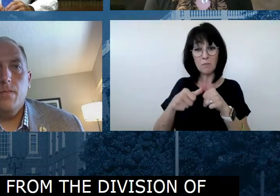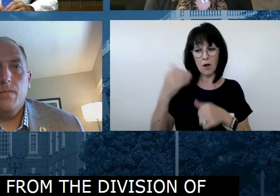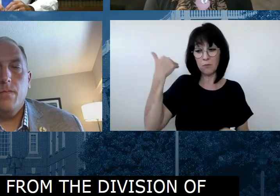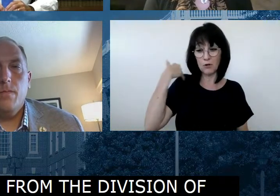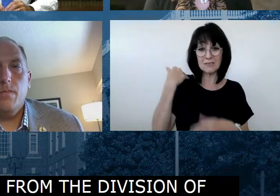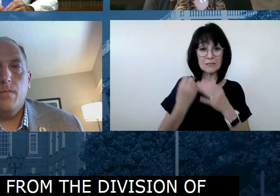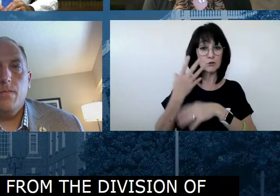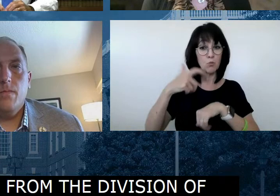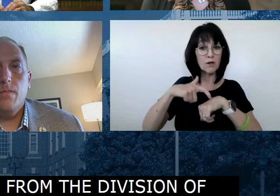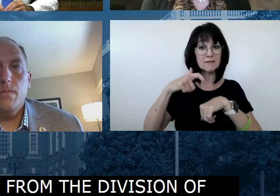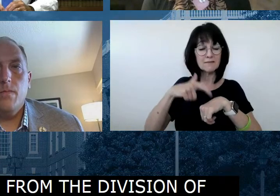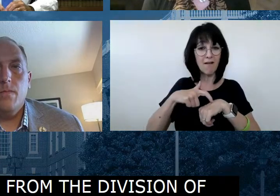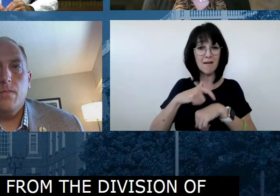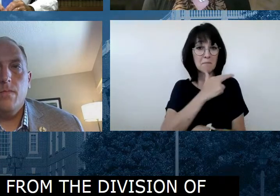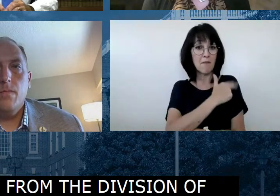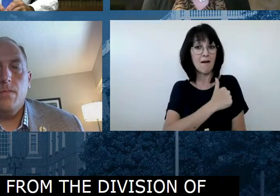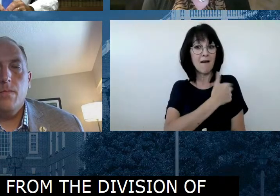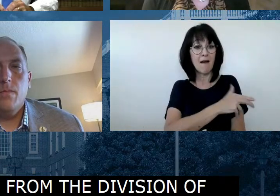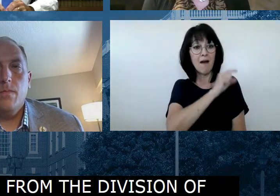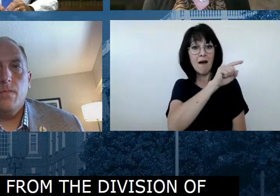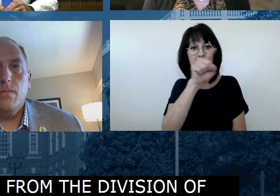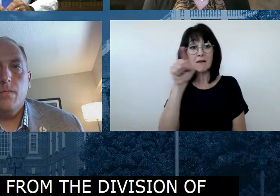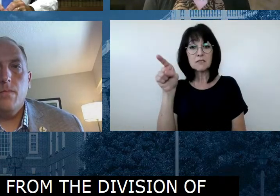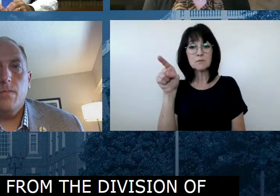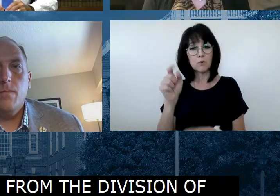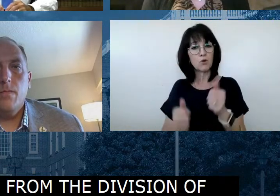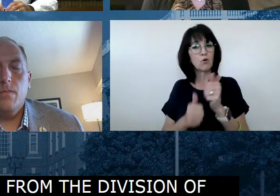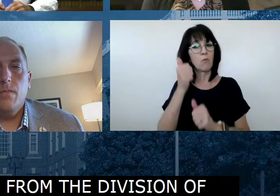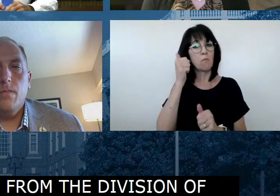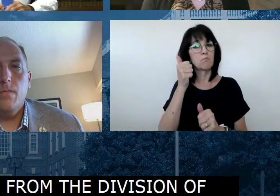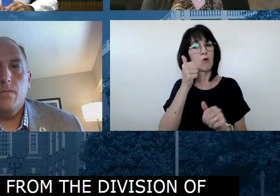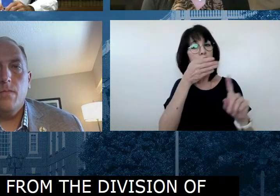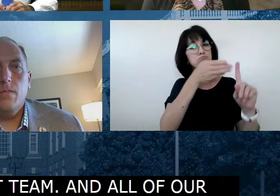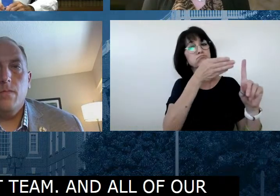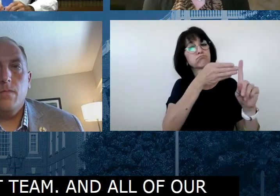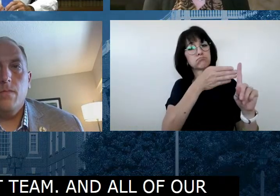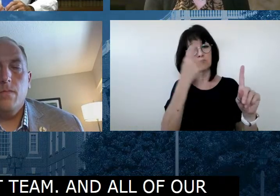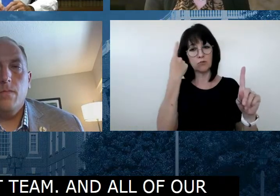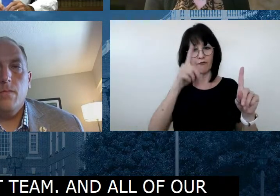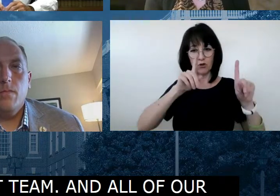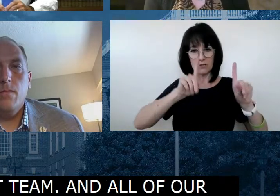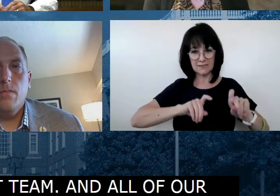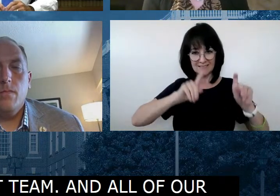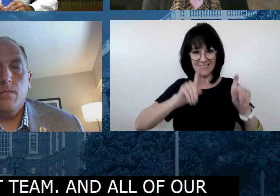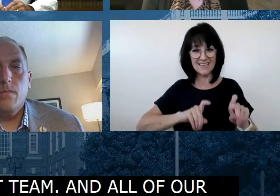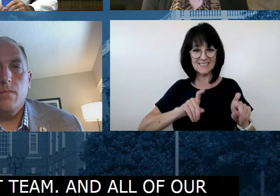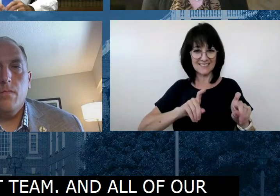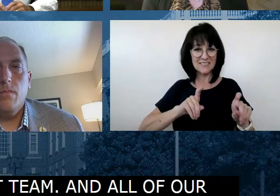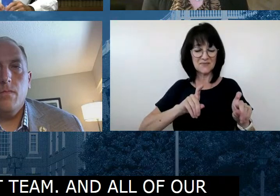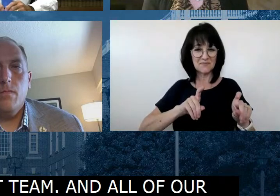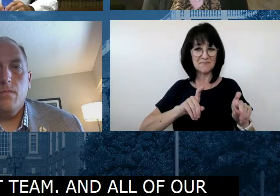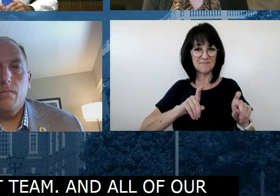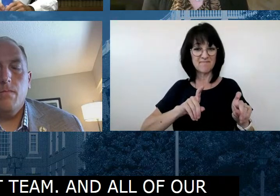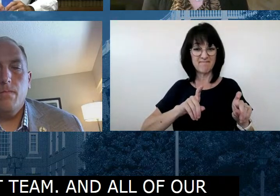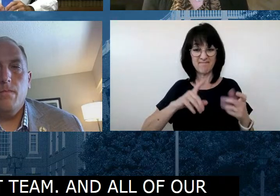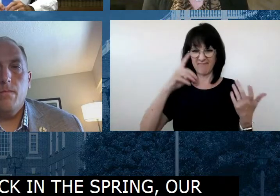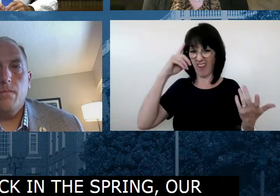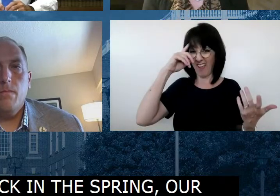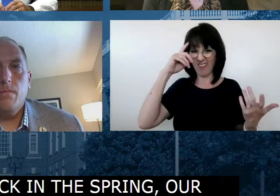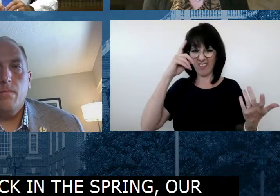the hospitals were doing most of our testing when we were testing probably fewer